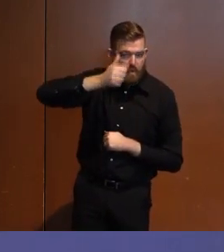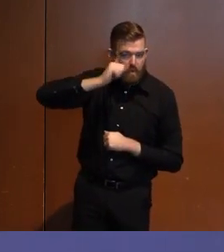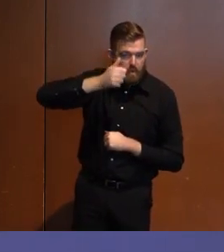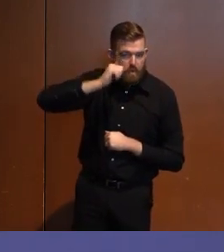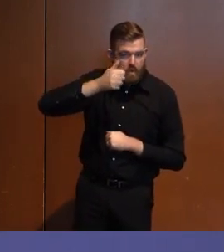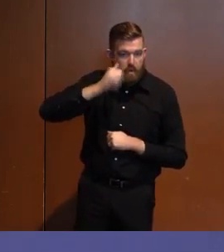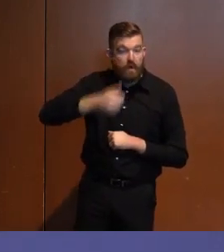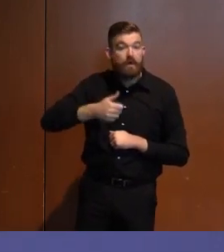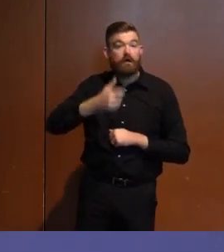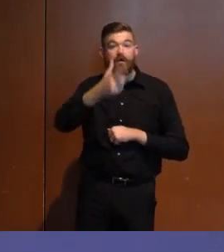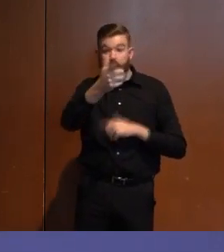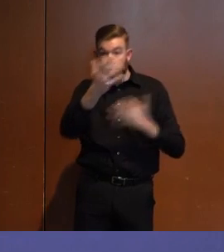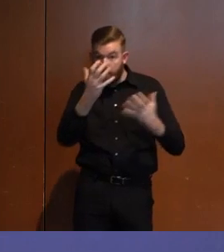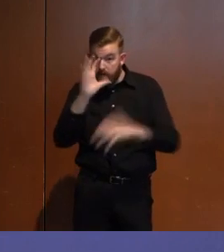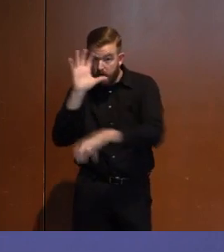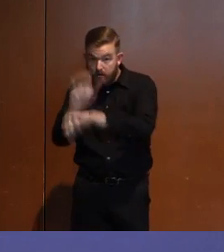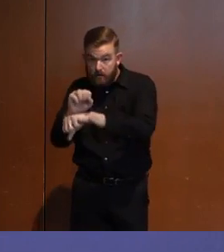essexcovid.org,